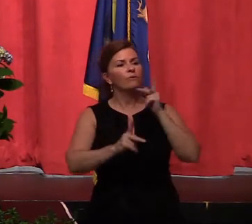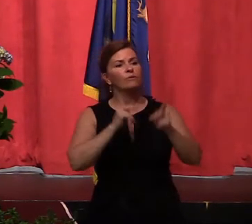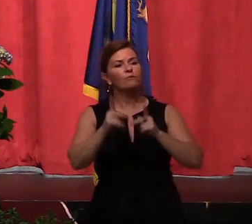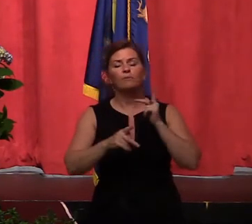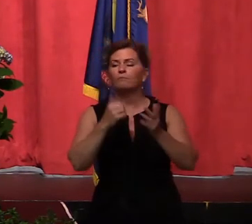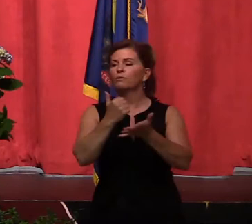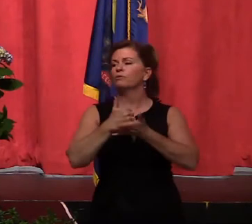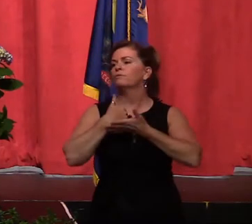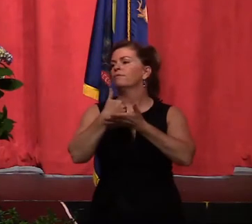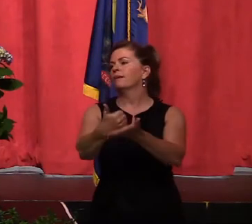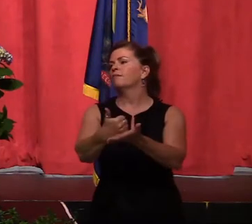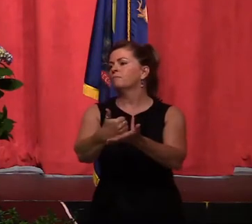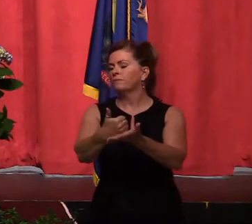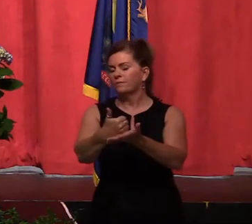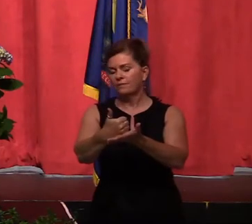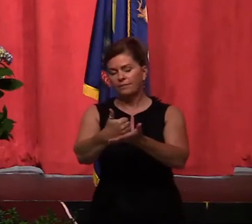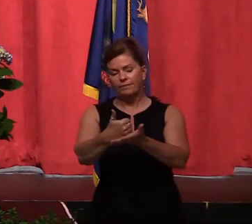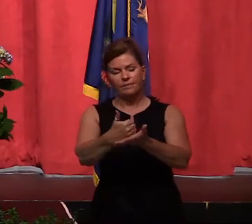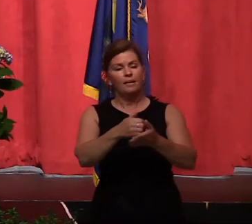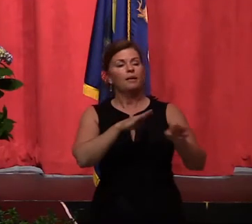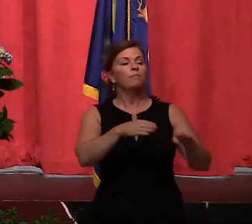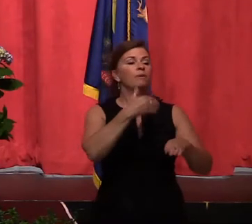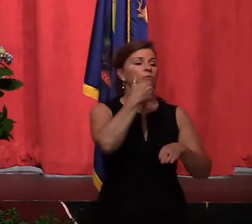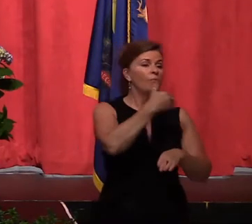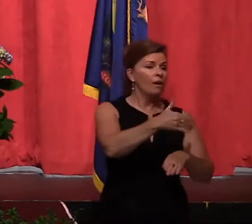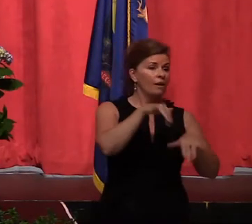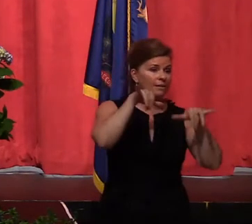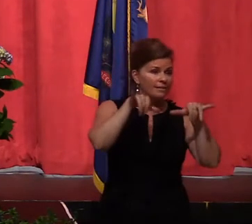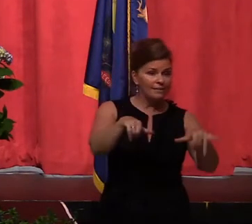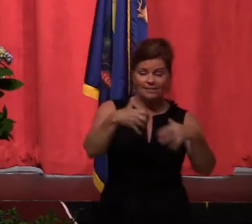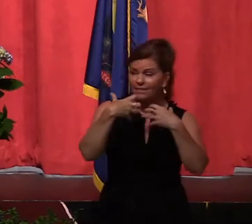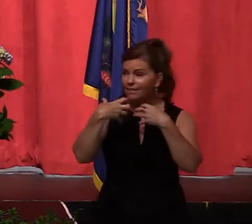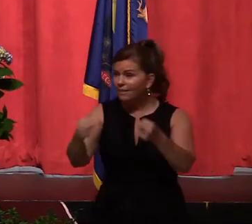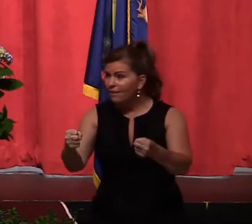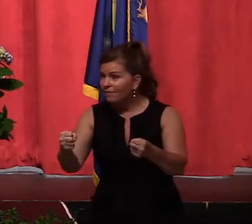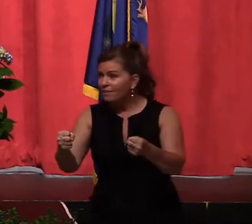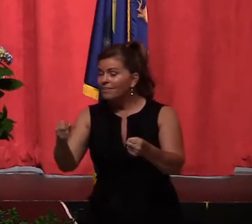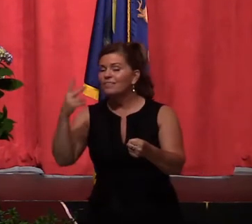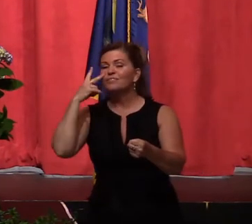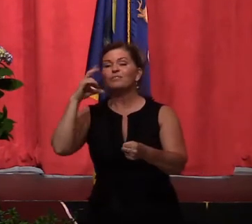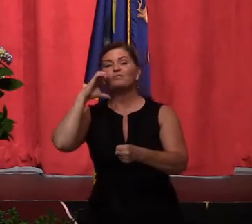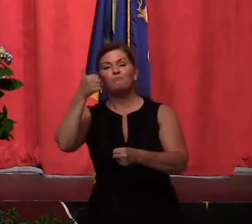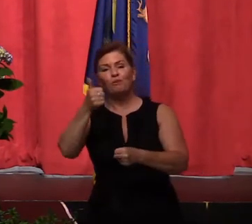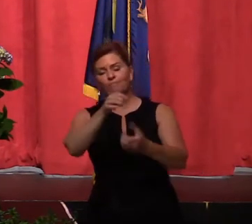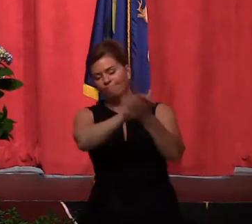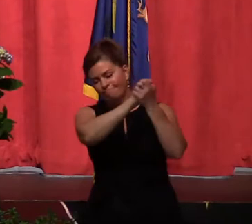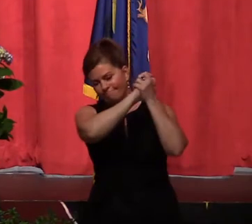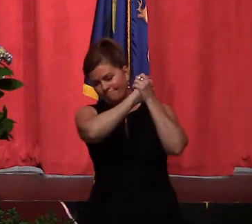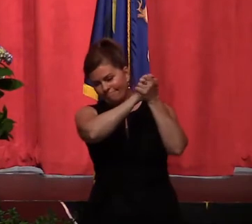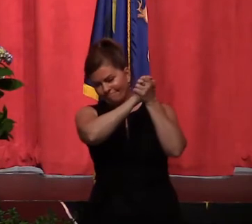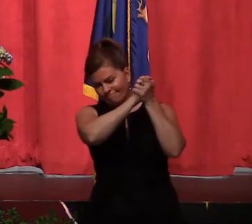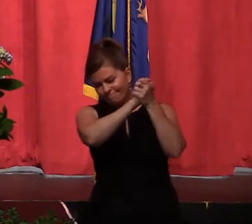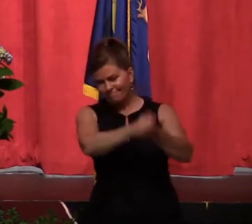goal. Be well and stay healthy. See you tomorrow. Congratulations.